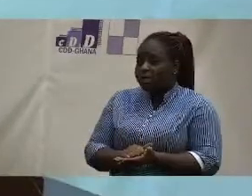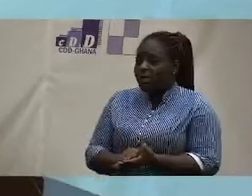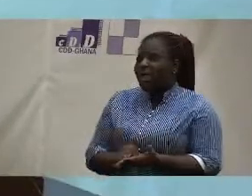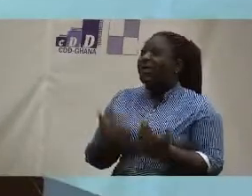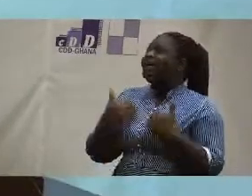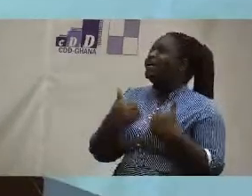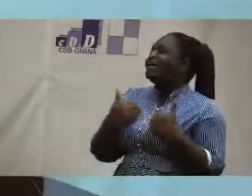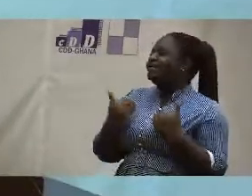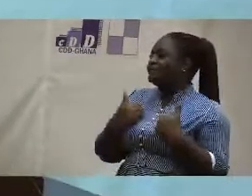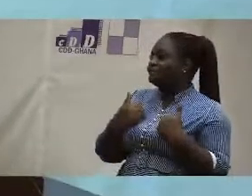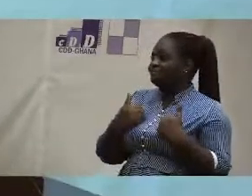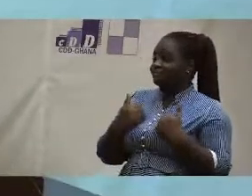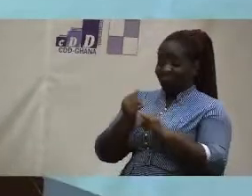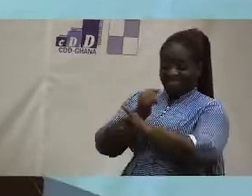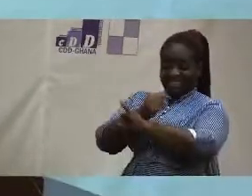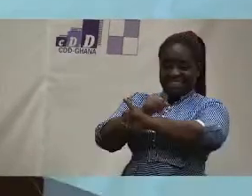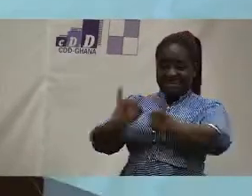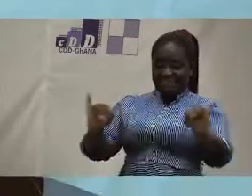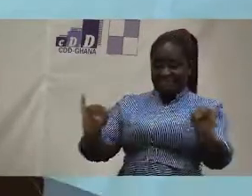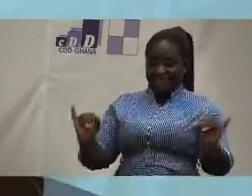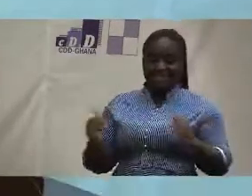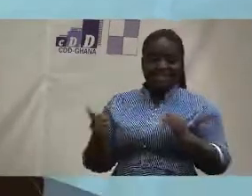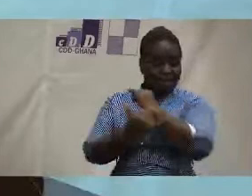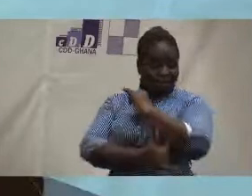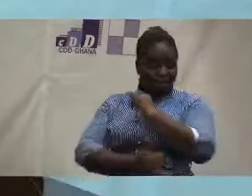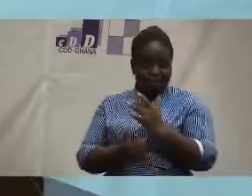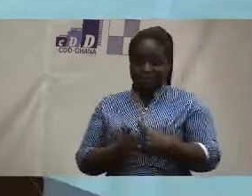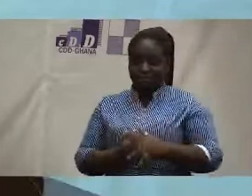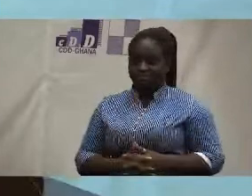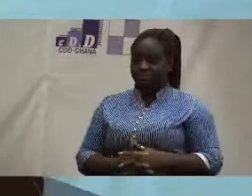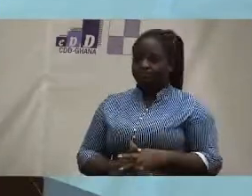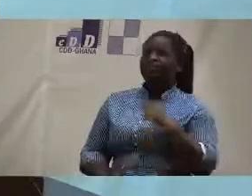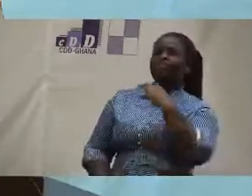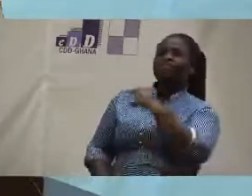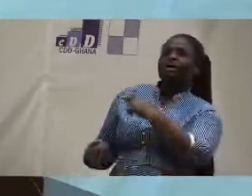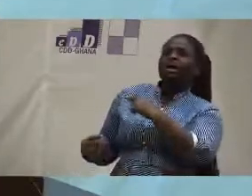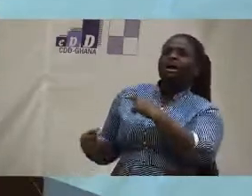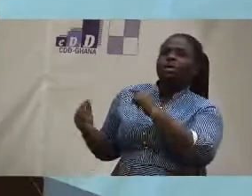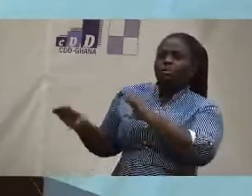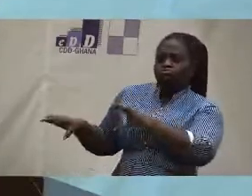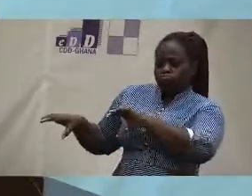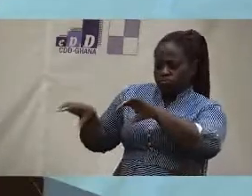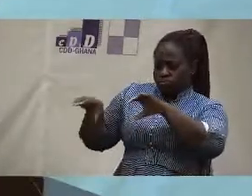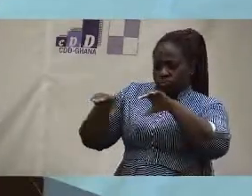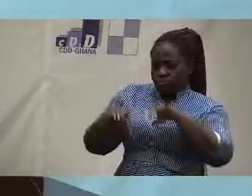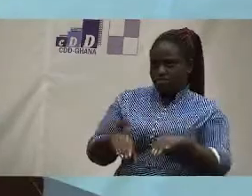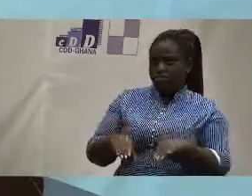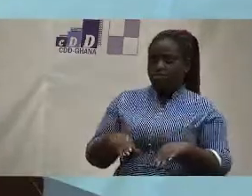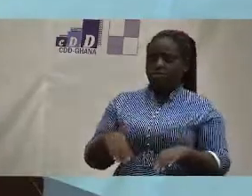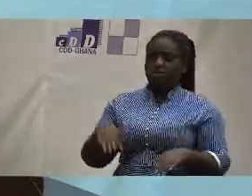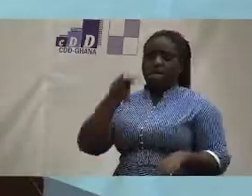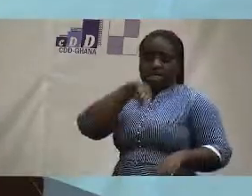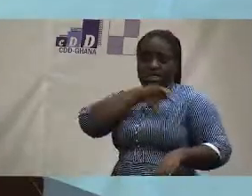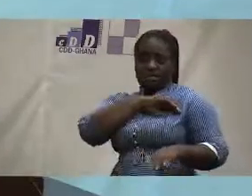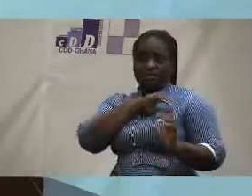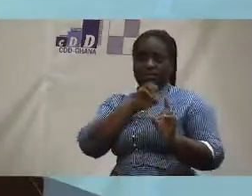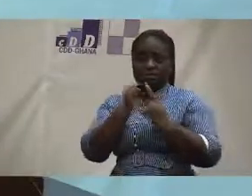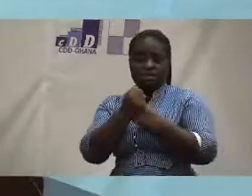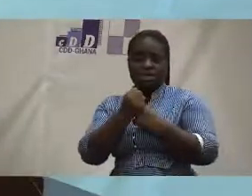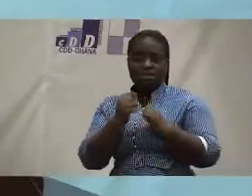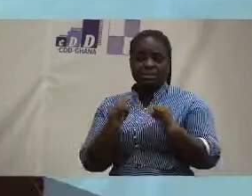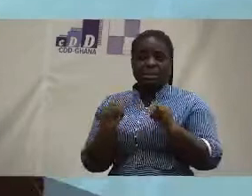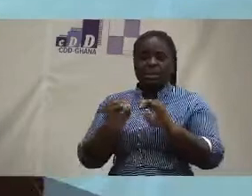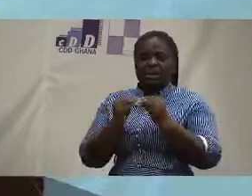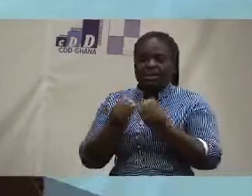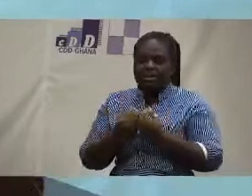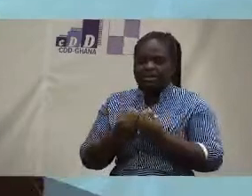we had independence in our country. From there, we moved to civil society organizations who were